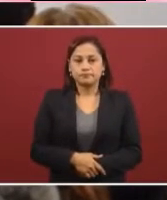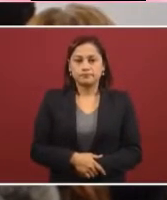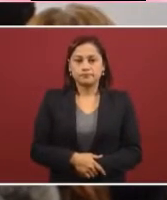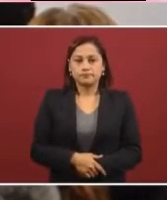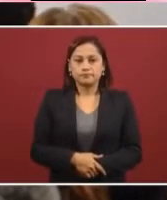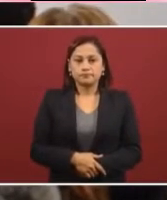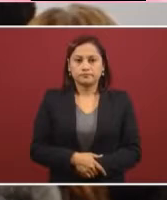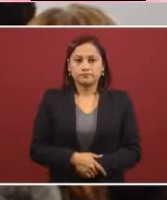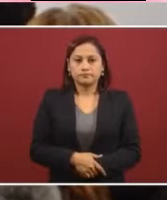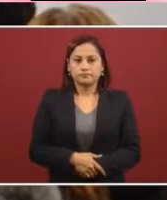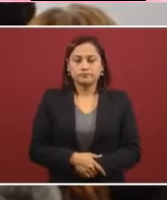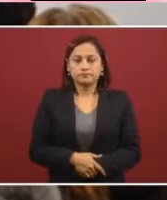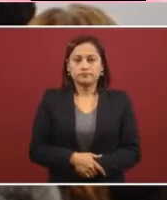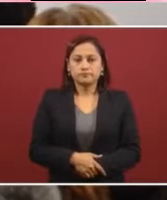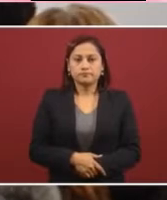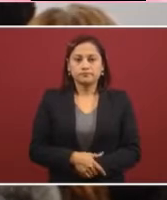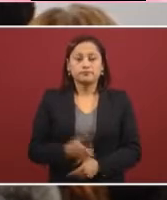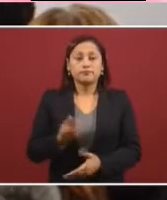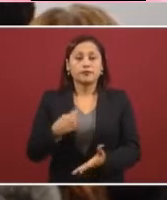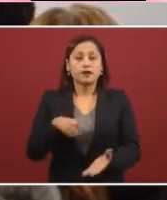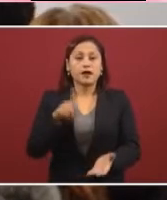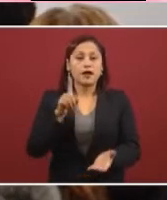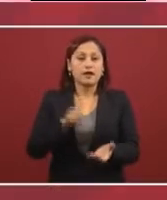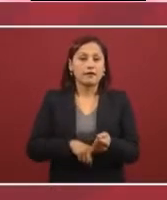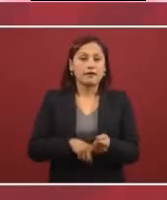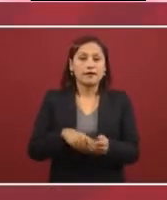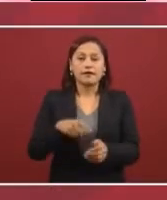that there not be extortion,